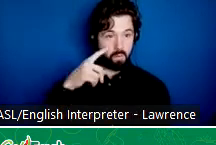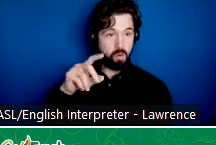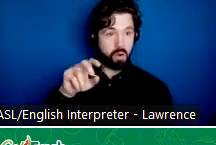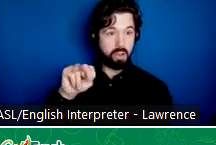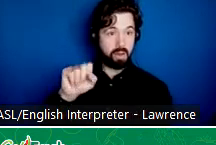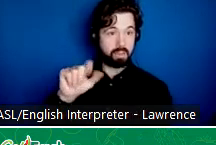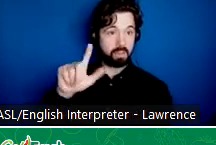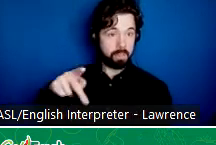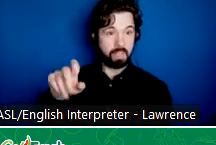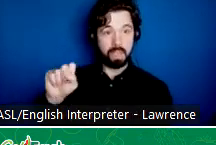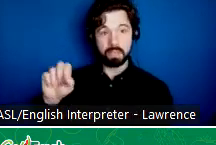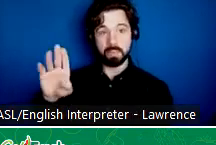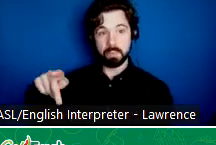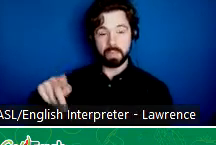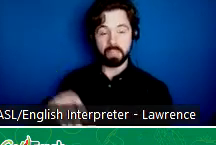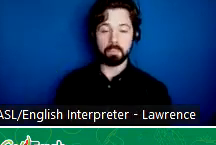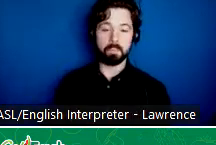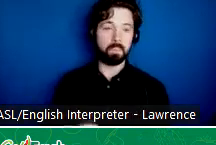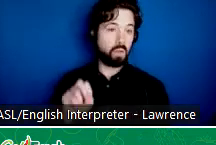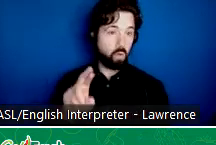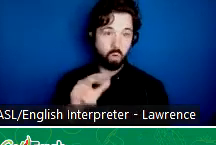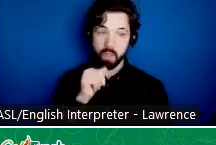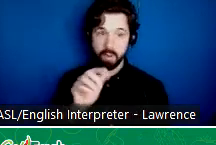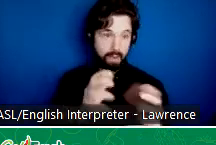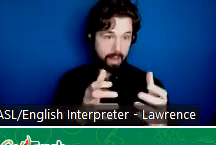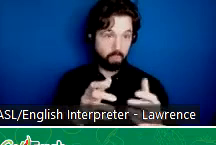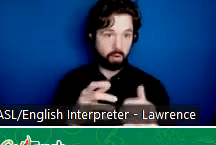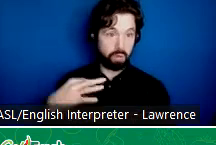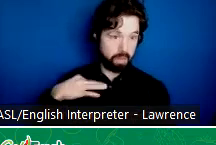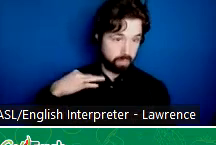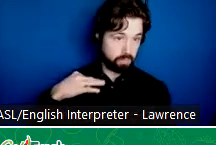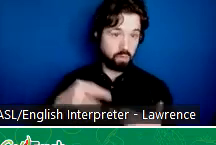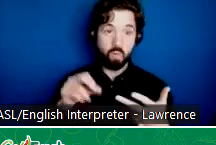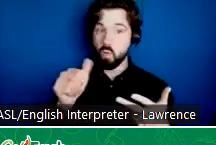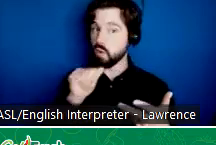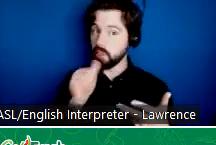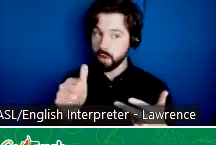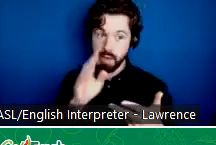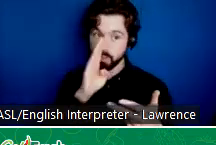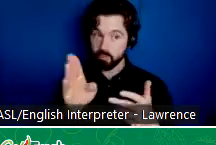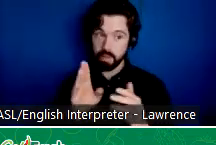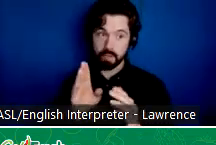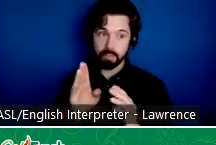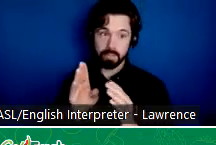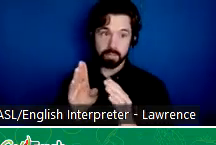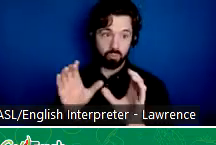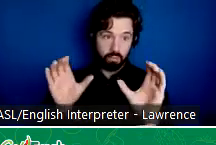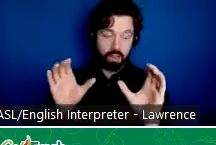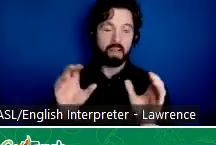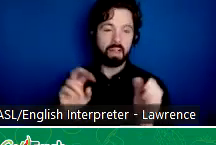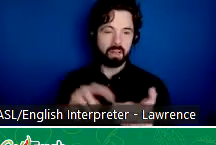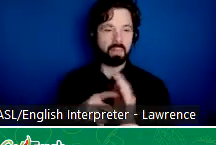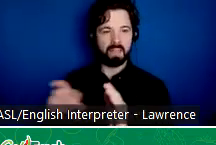or they're not categorically eligible, directly certified, they would first need to apply through their school to see if they're eligible